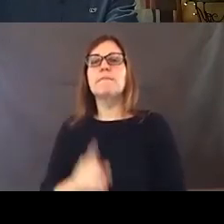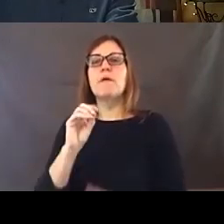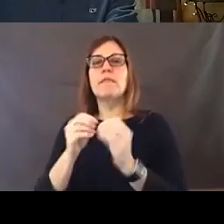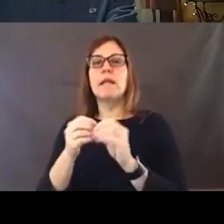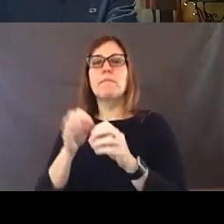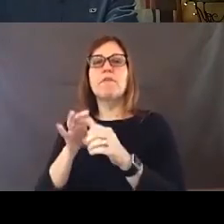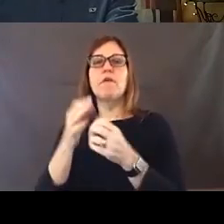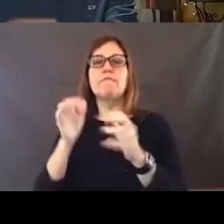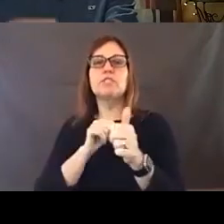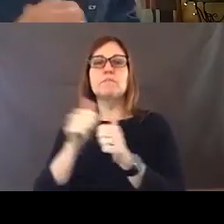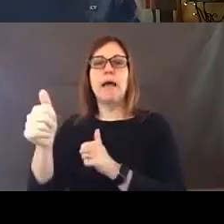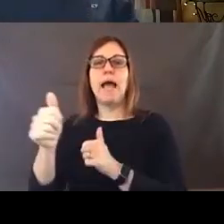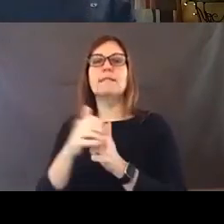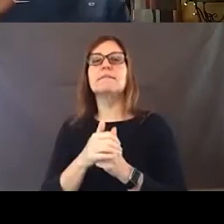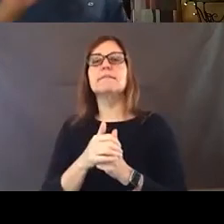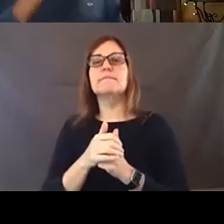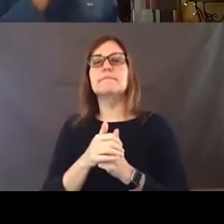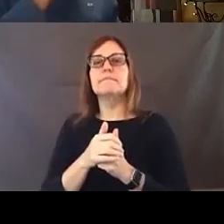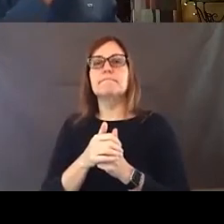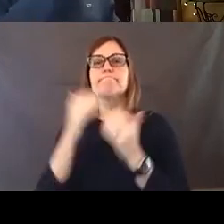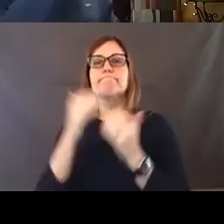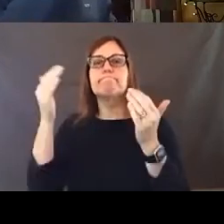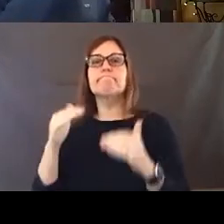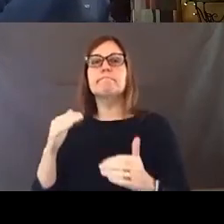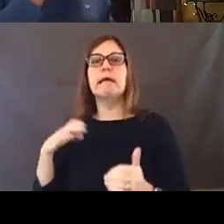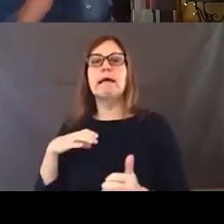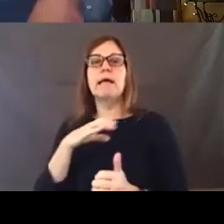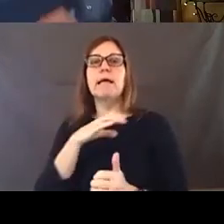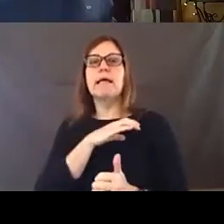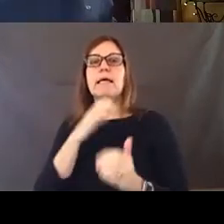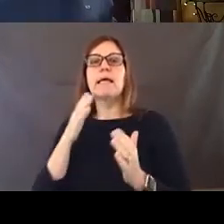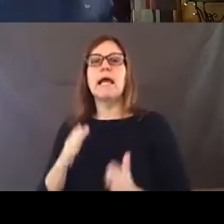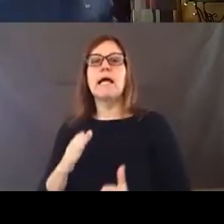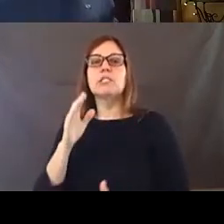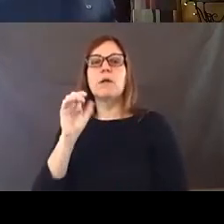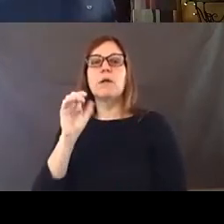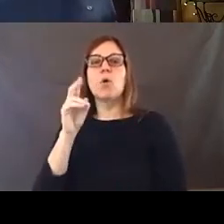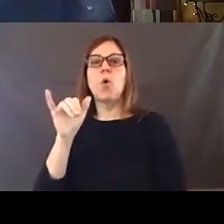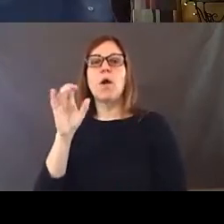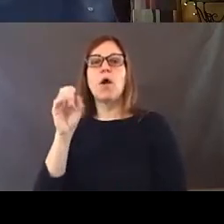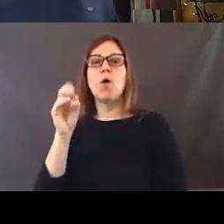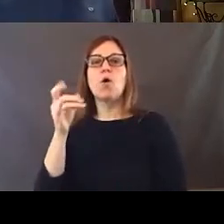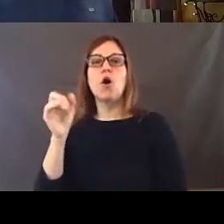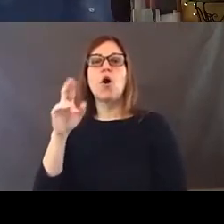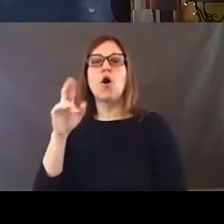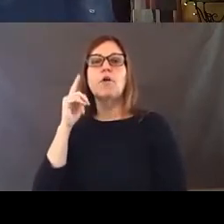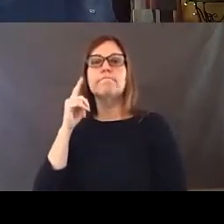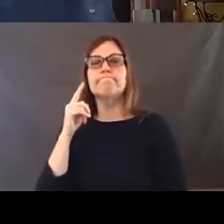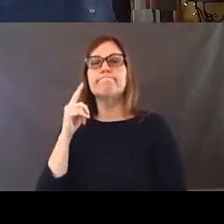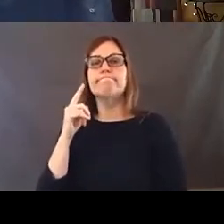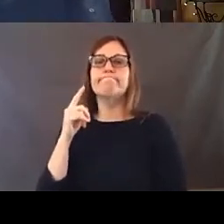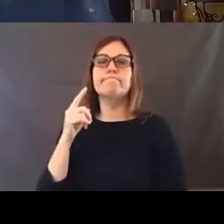passed. That takes us to Councilman Corey O'Connor, Committee on Public Safety Services.